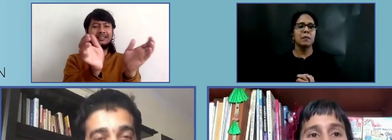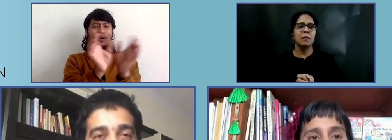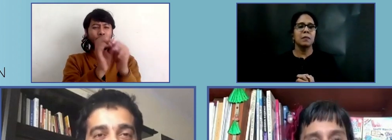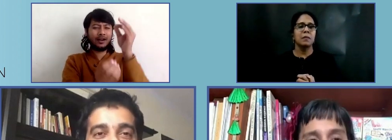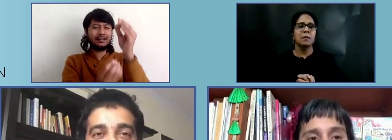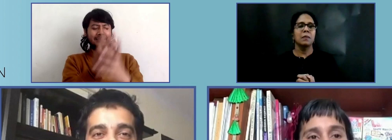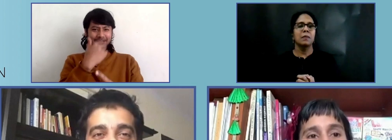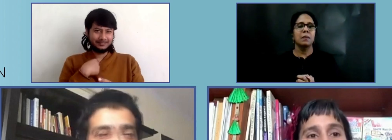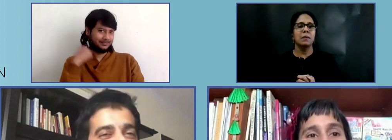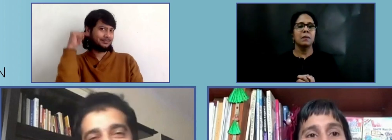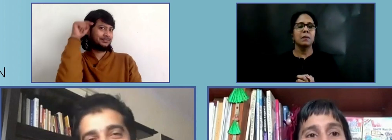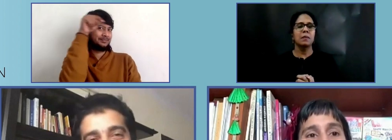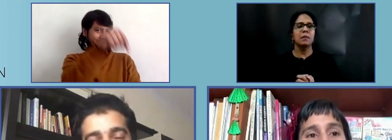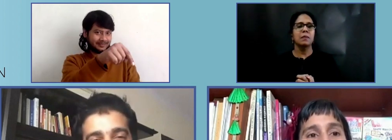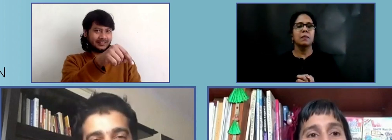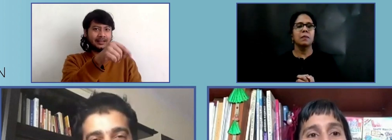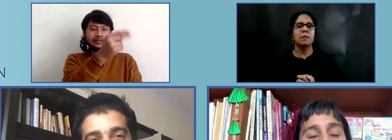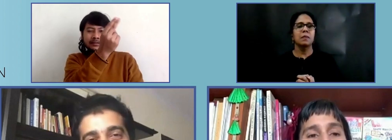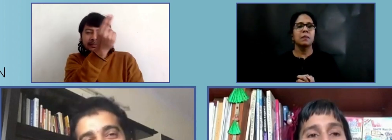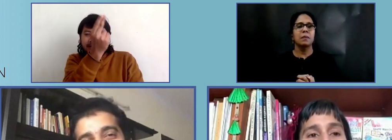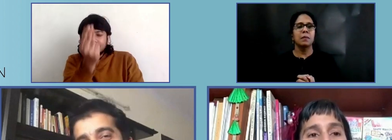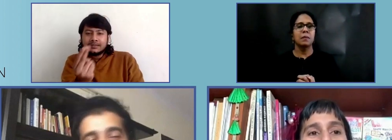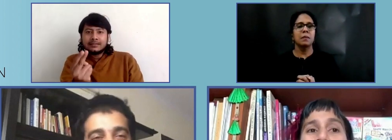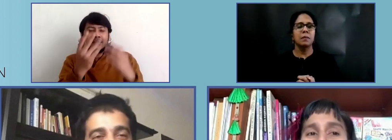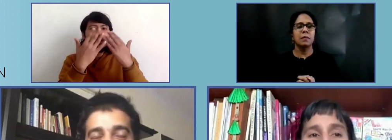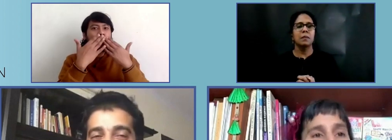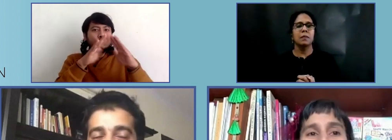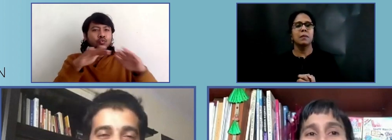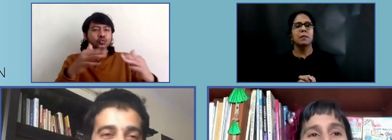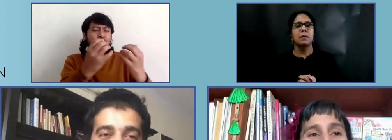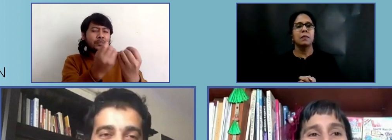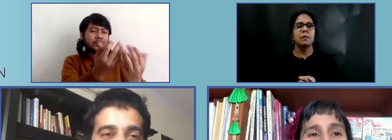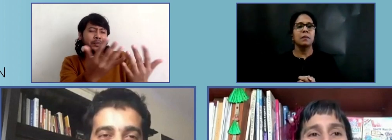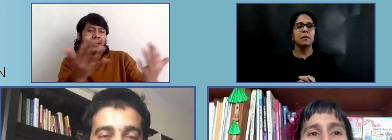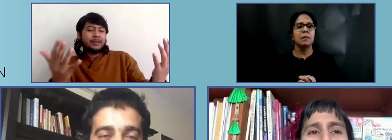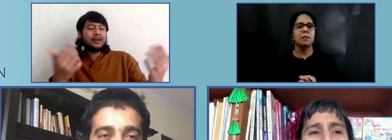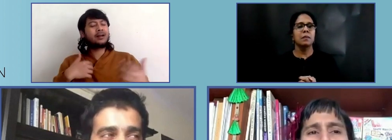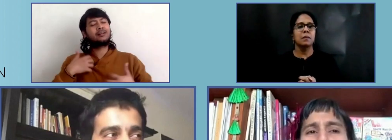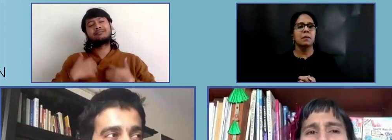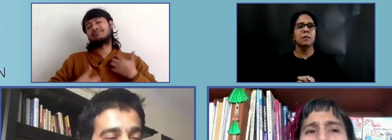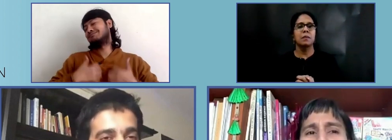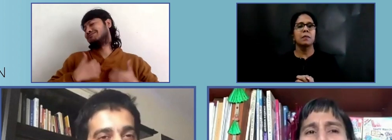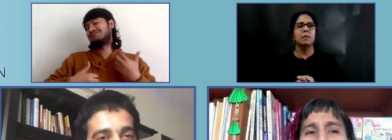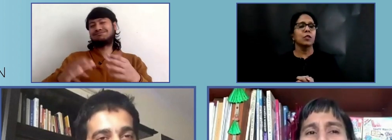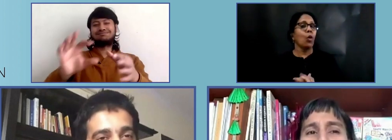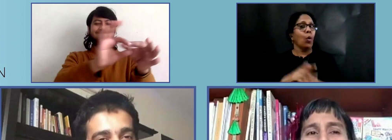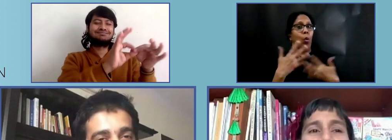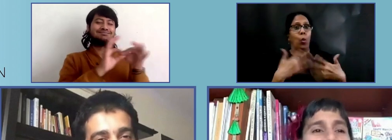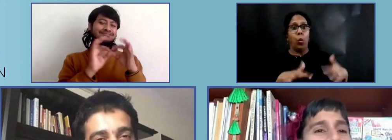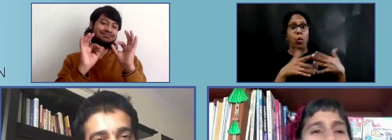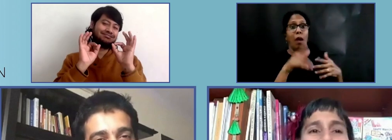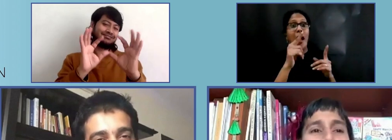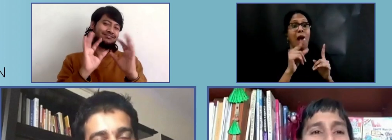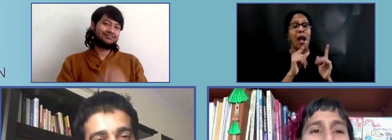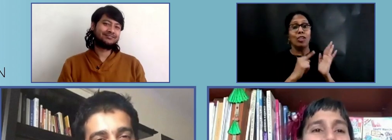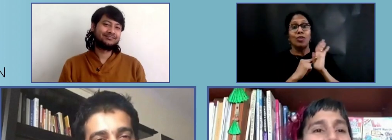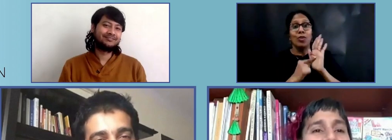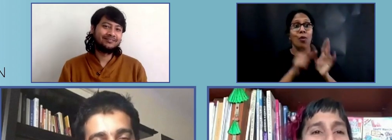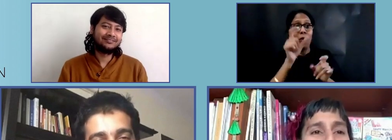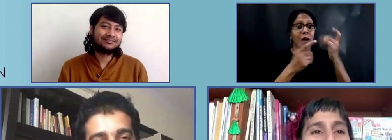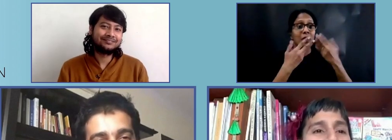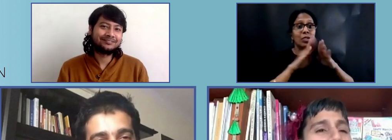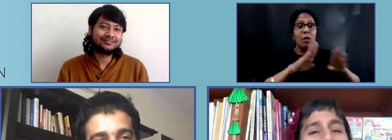kids. And we had a great time shooting and performing for all the performing kids. Performing in front of kids is really